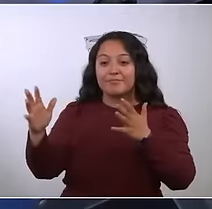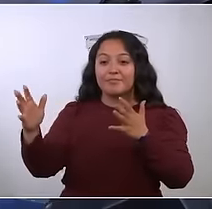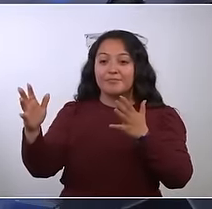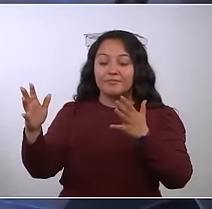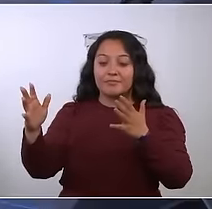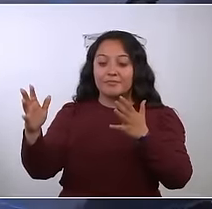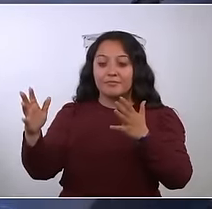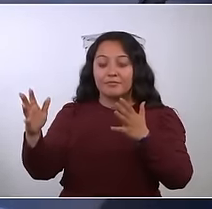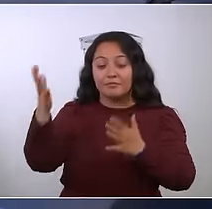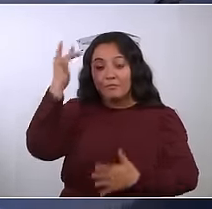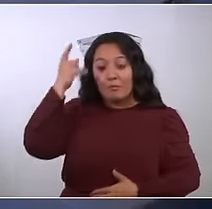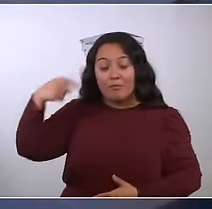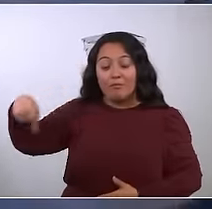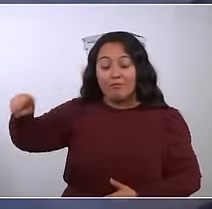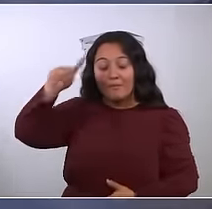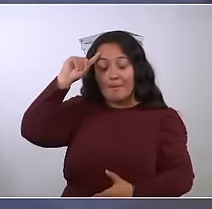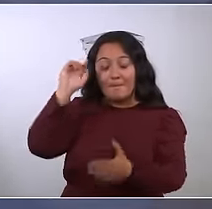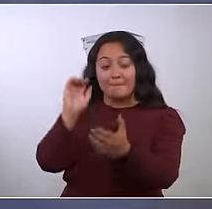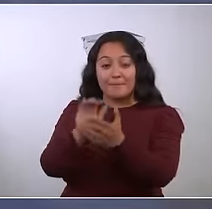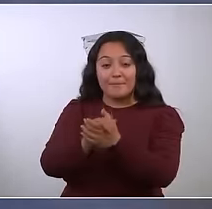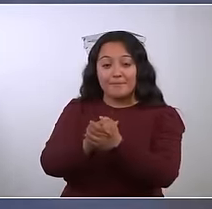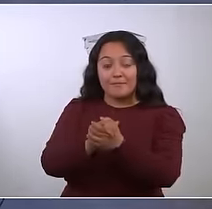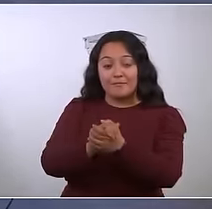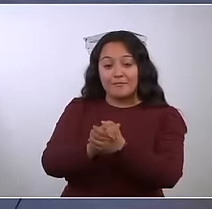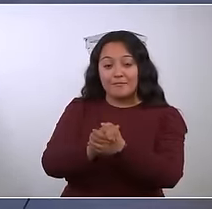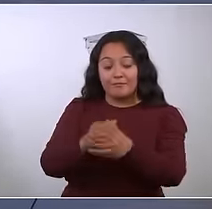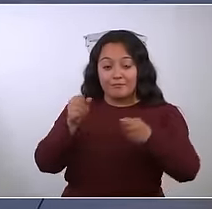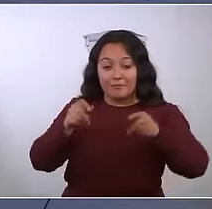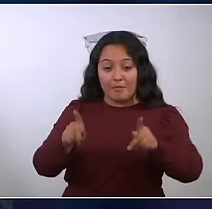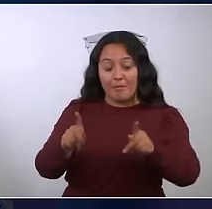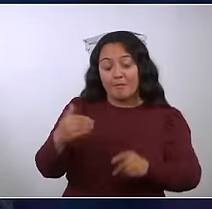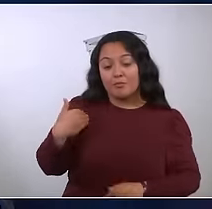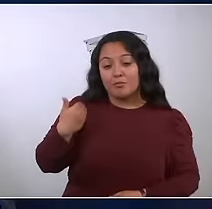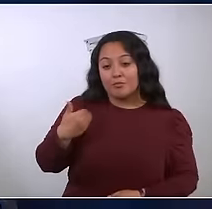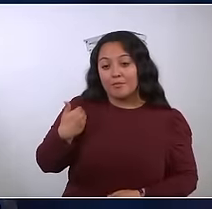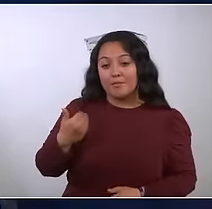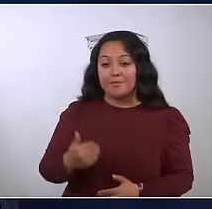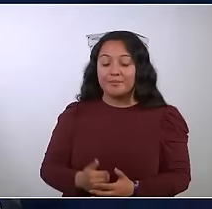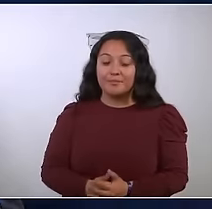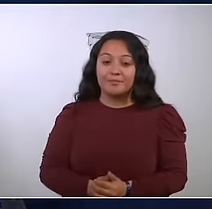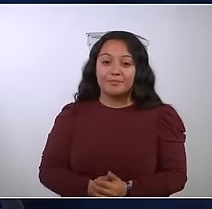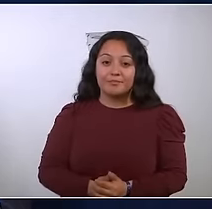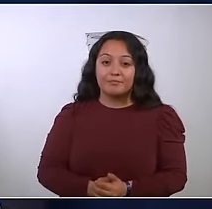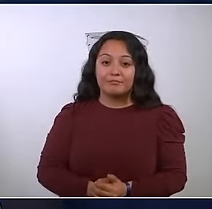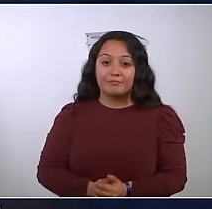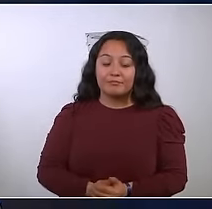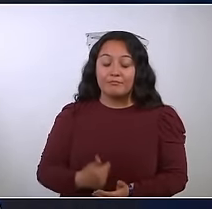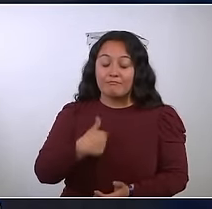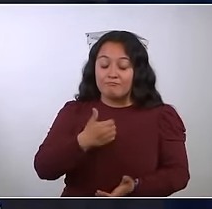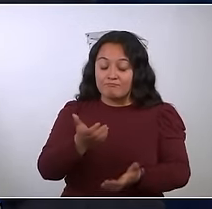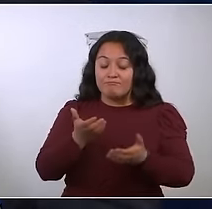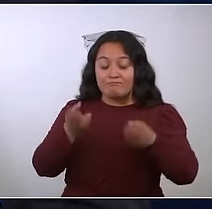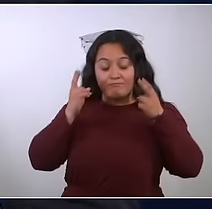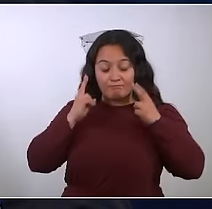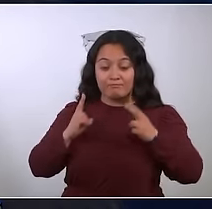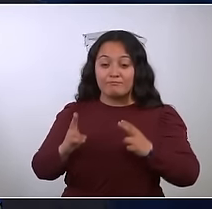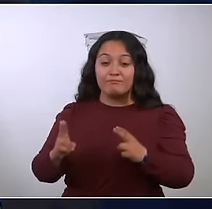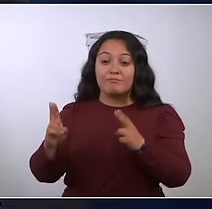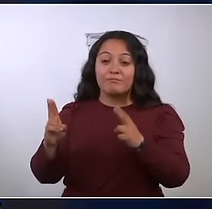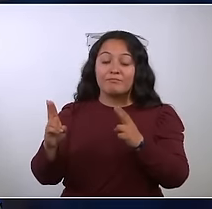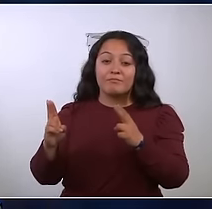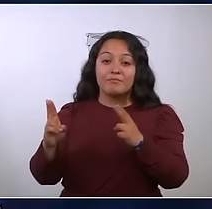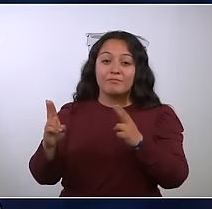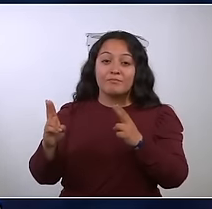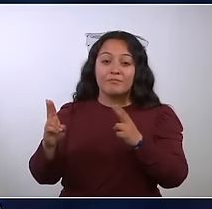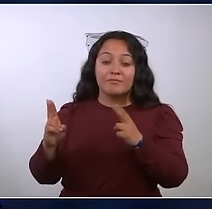Por creer en la juventud apostólica. For believing in the apostolic youth. Honro rápidamente en esta hora. I also quickly